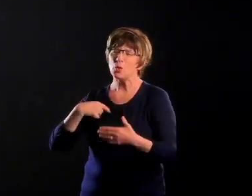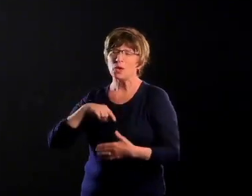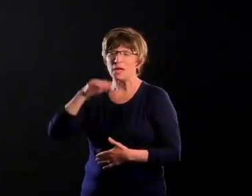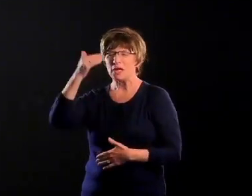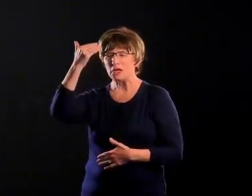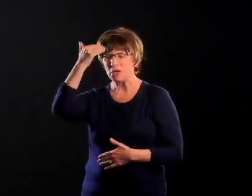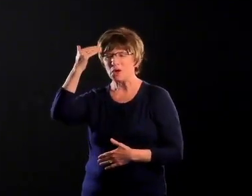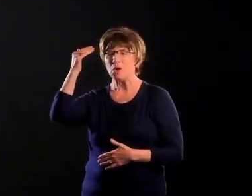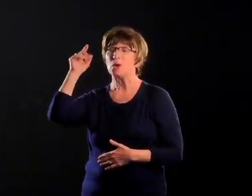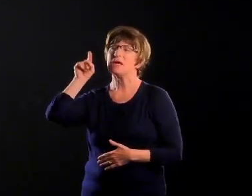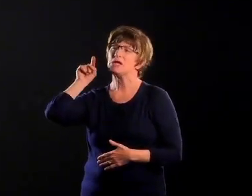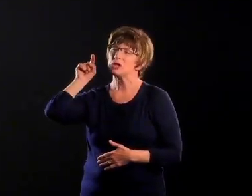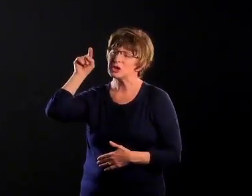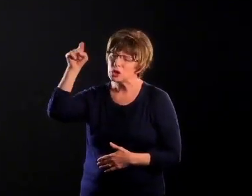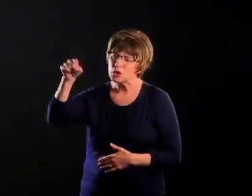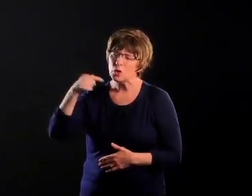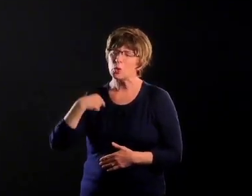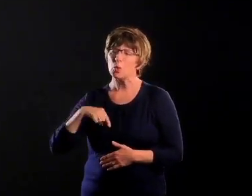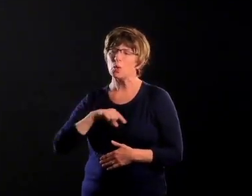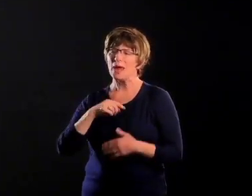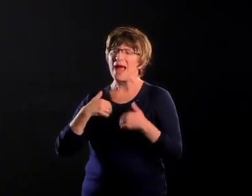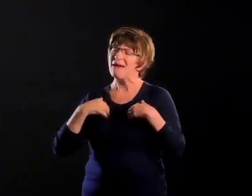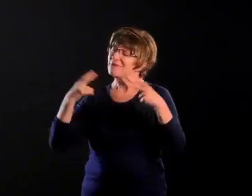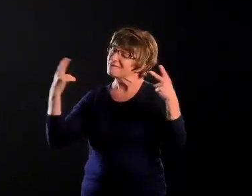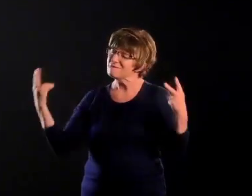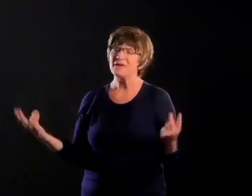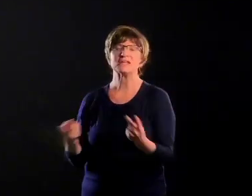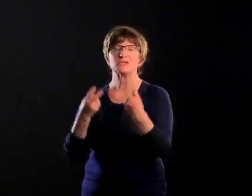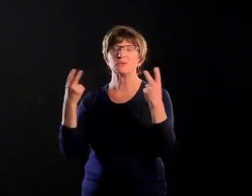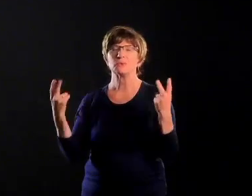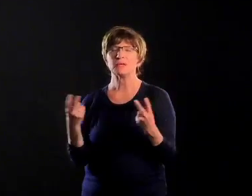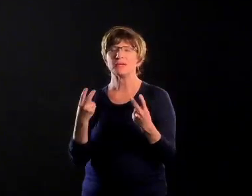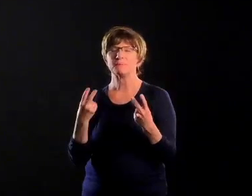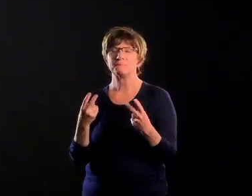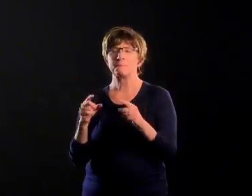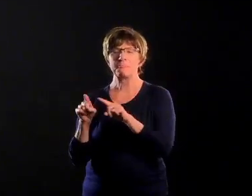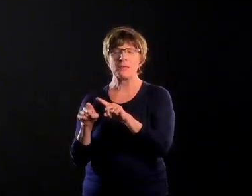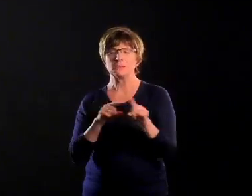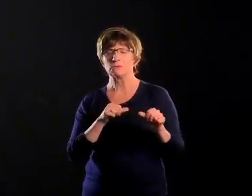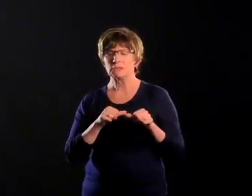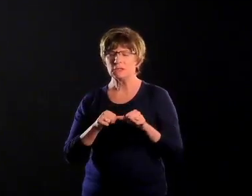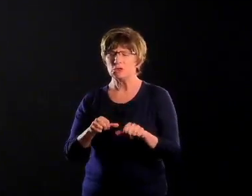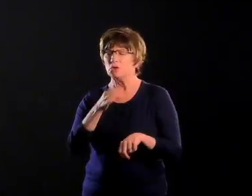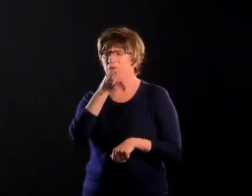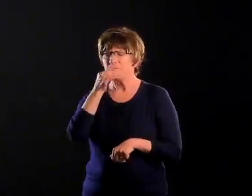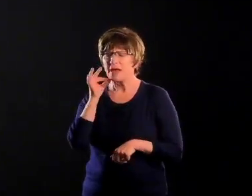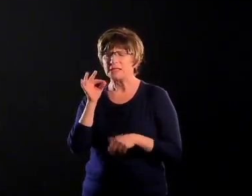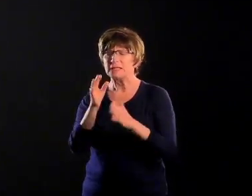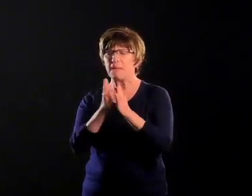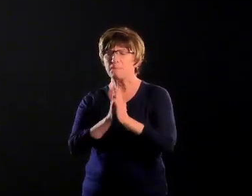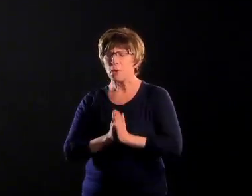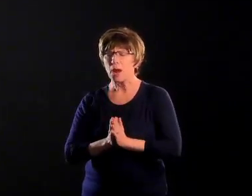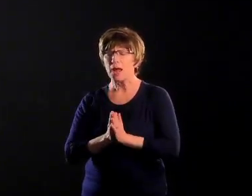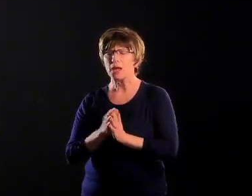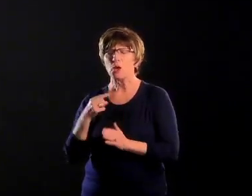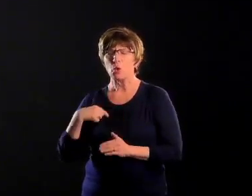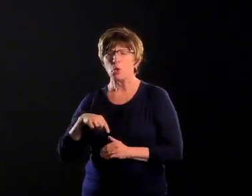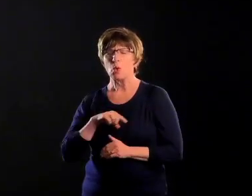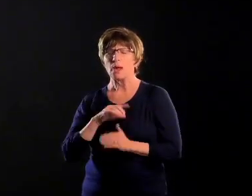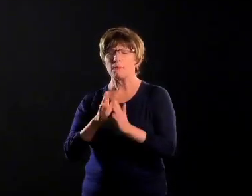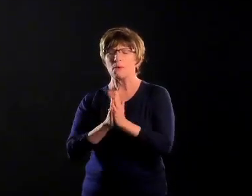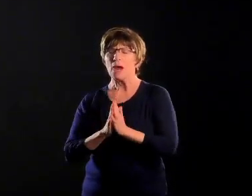that in you, God, we have the victory. And as we continue to fast and pray, we pray